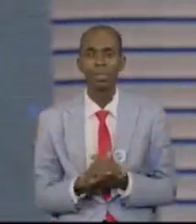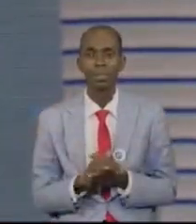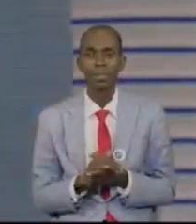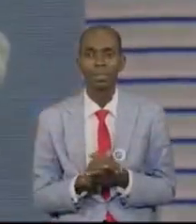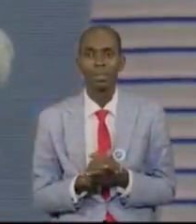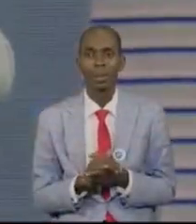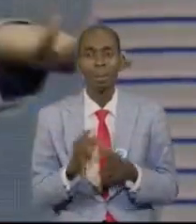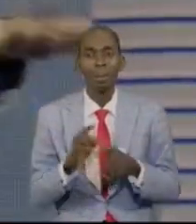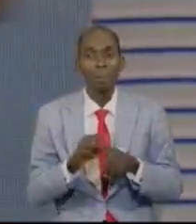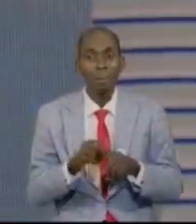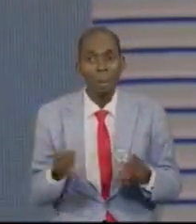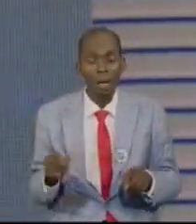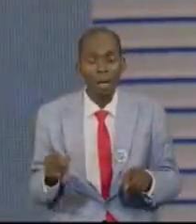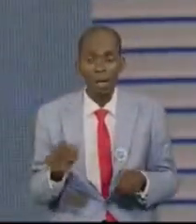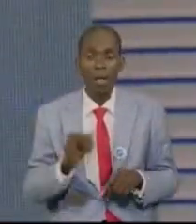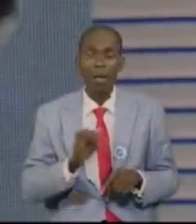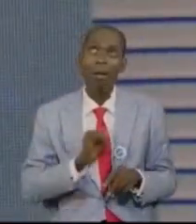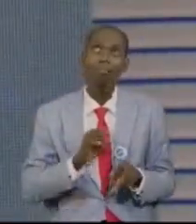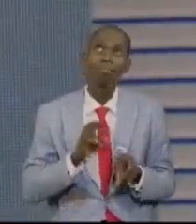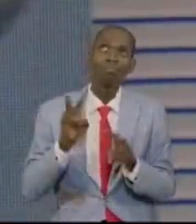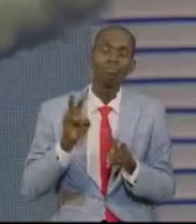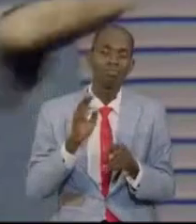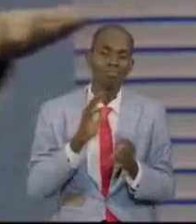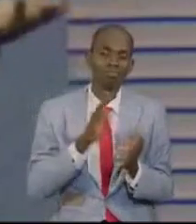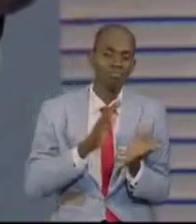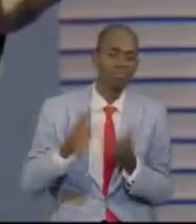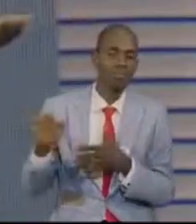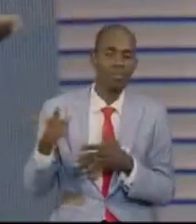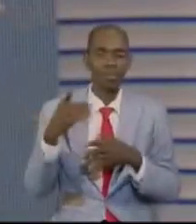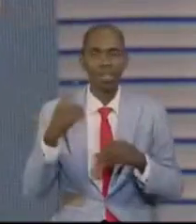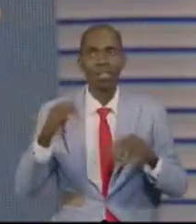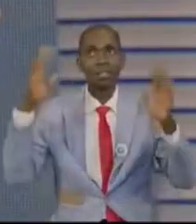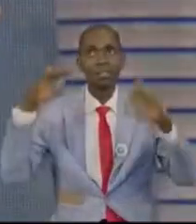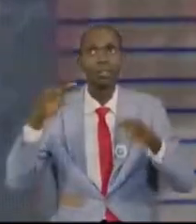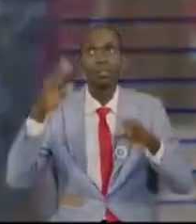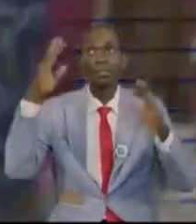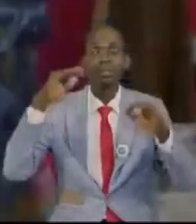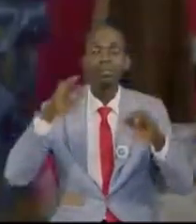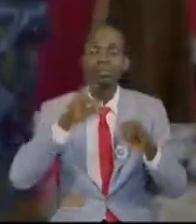But I acted as if I didn't know rain was falling.